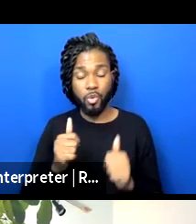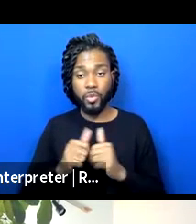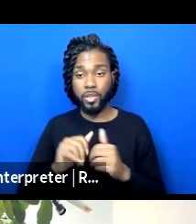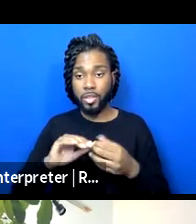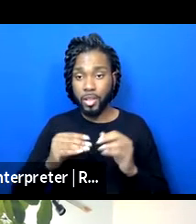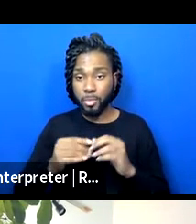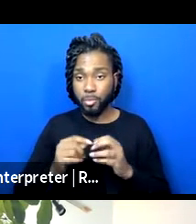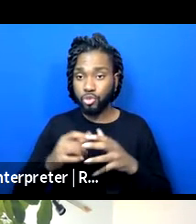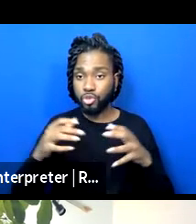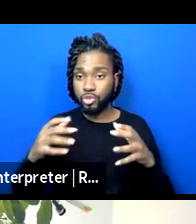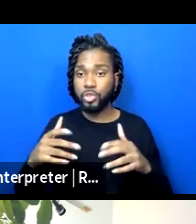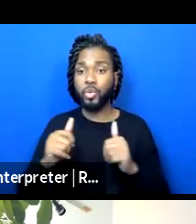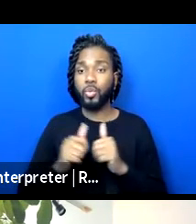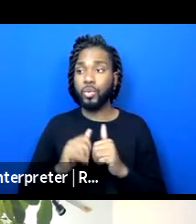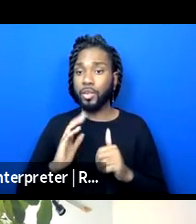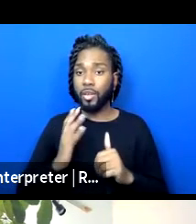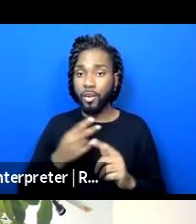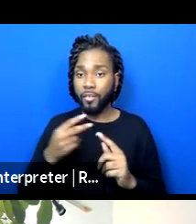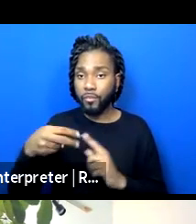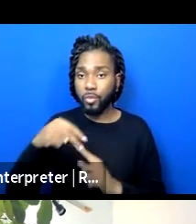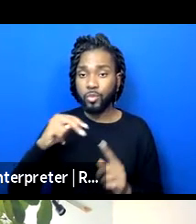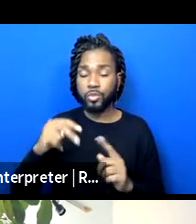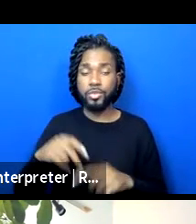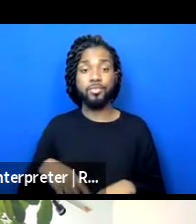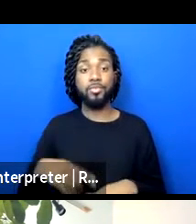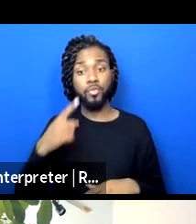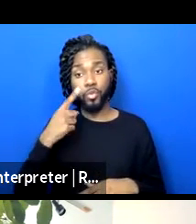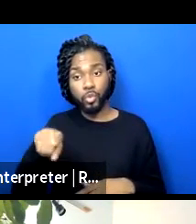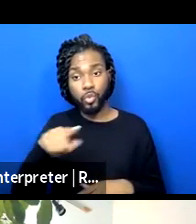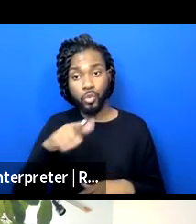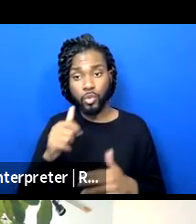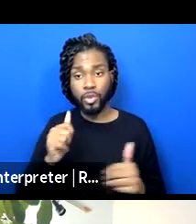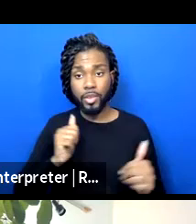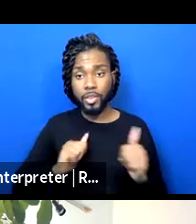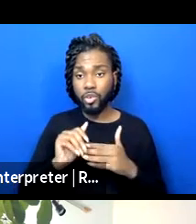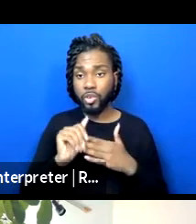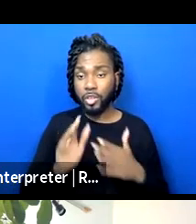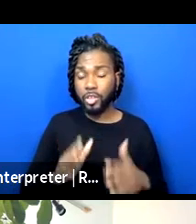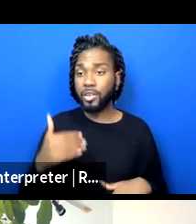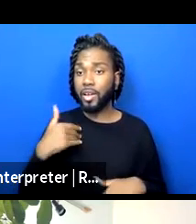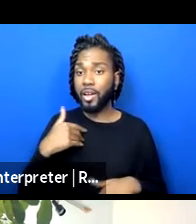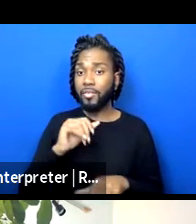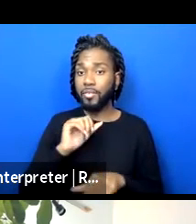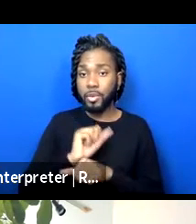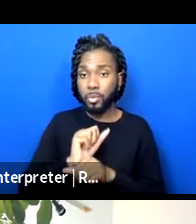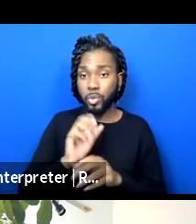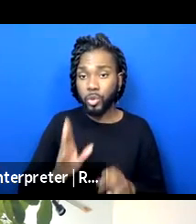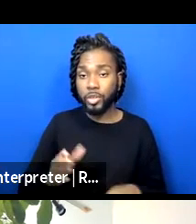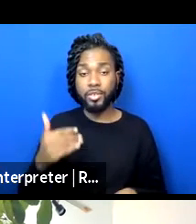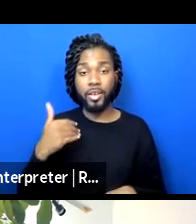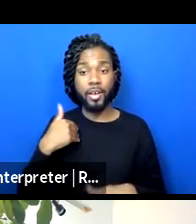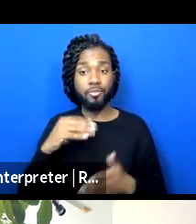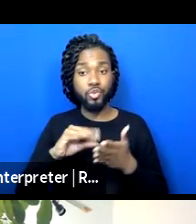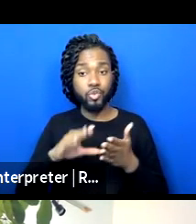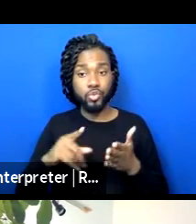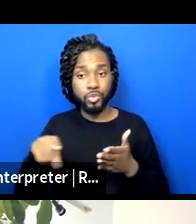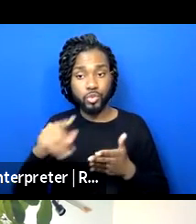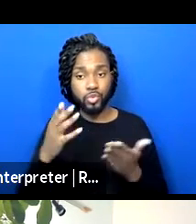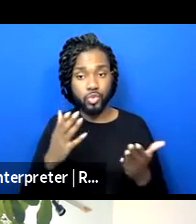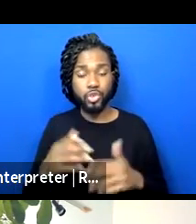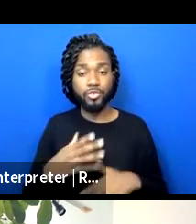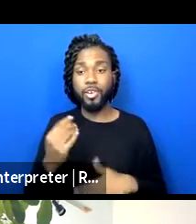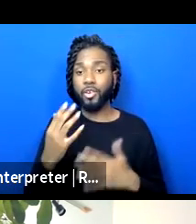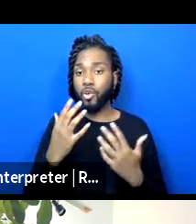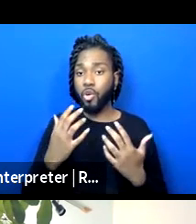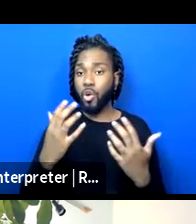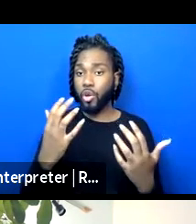voices. Those of you who are theater leaders and have employees and so forth, and students that you serve and audience members